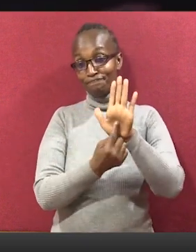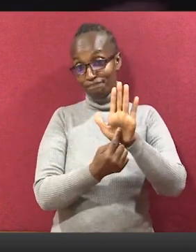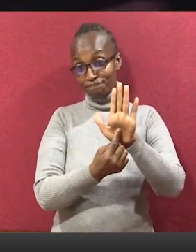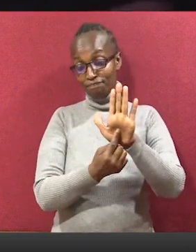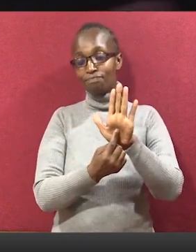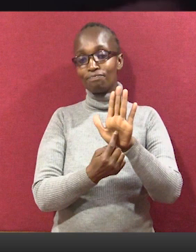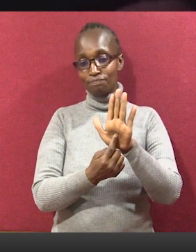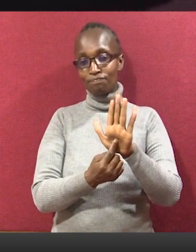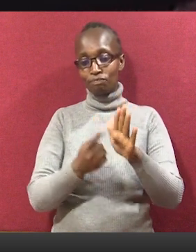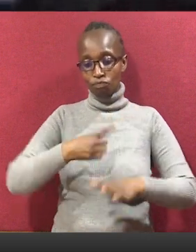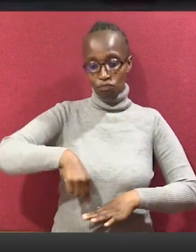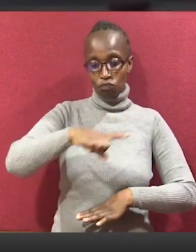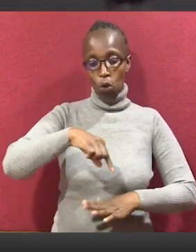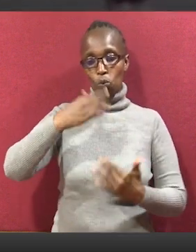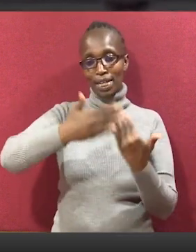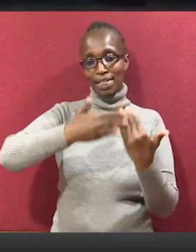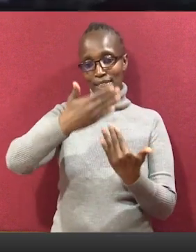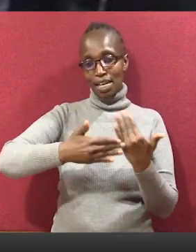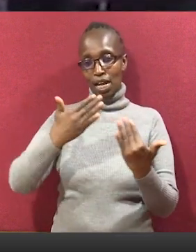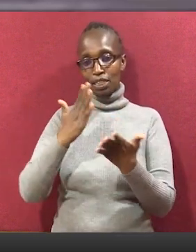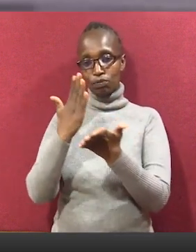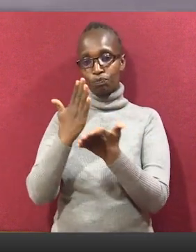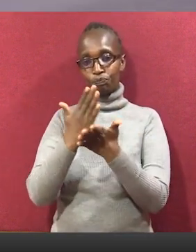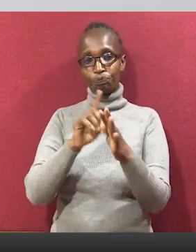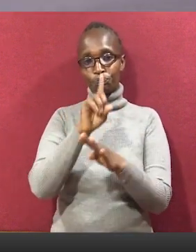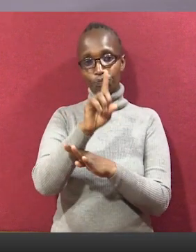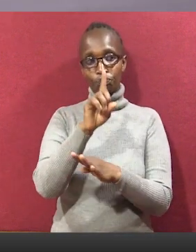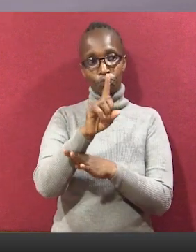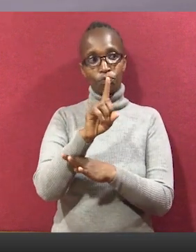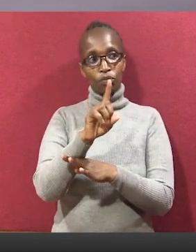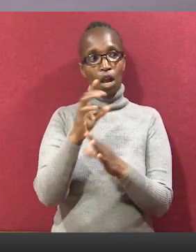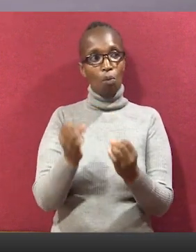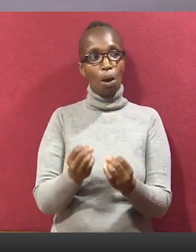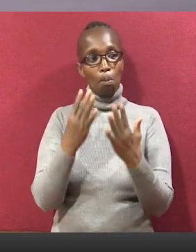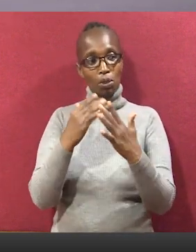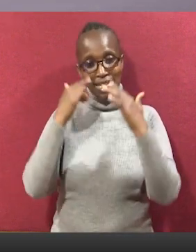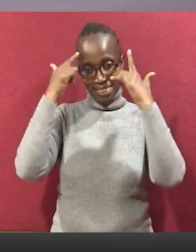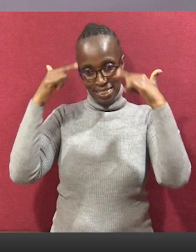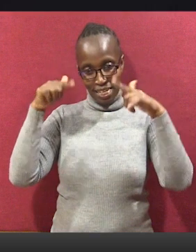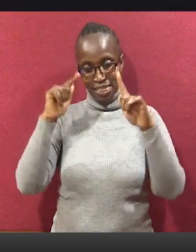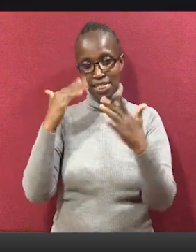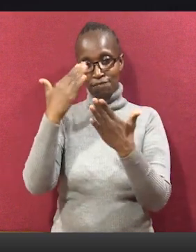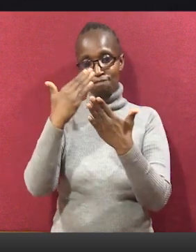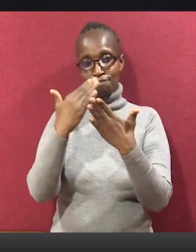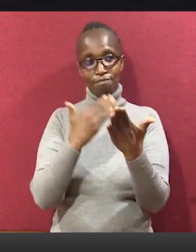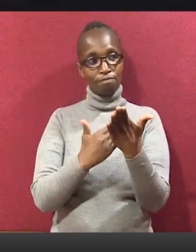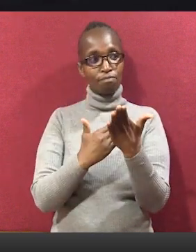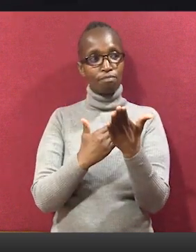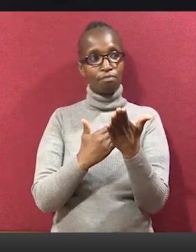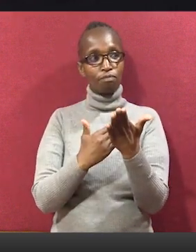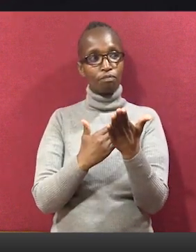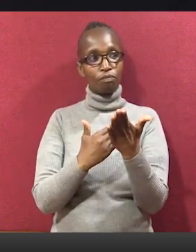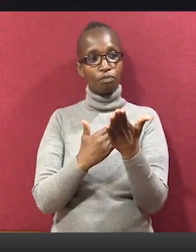employees showing that we care, and indeed one of our most successful